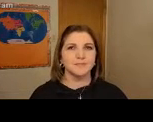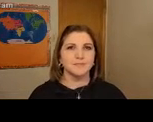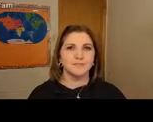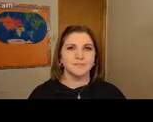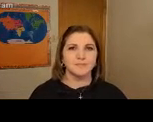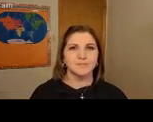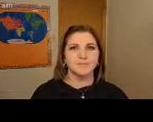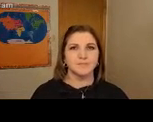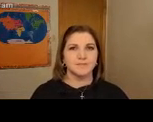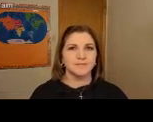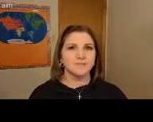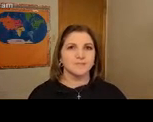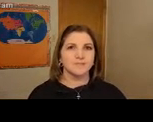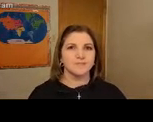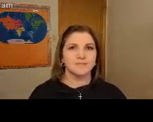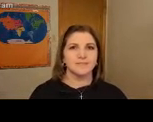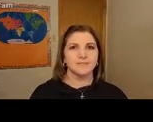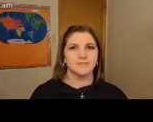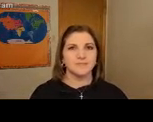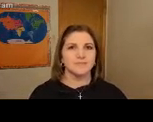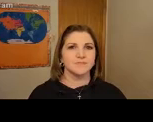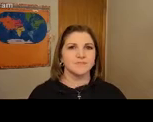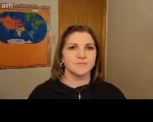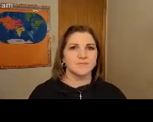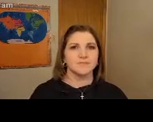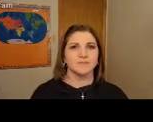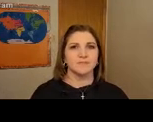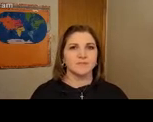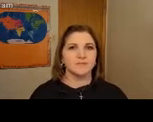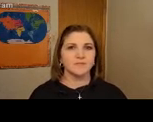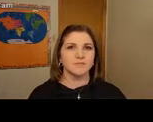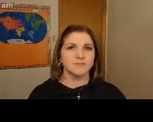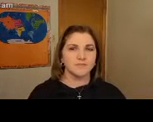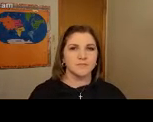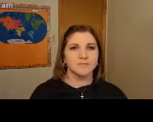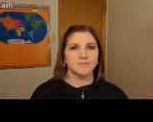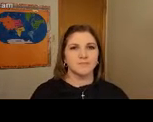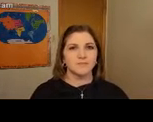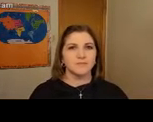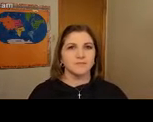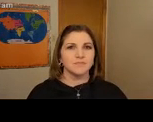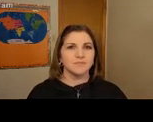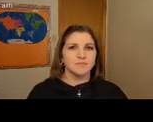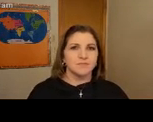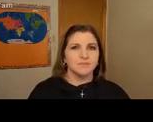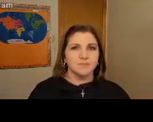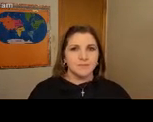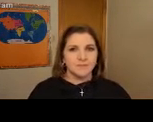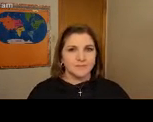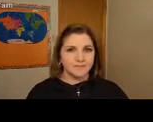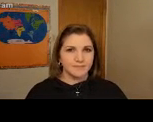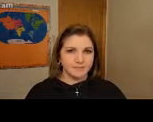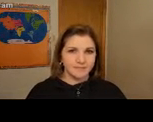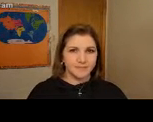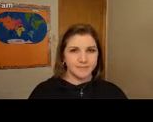similar or the same. Yeah, I bet that sounds so familiar. I contrast when I say how things are different, give examples and